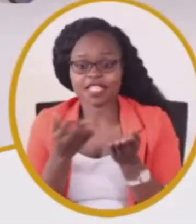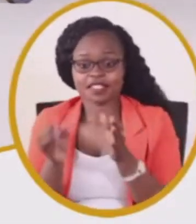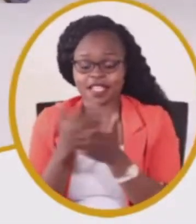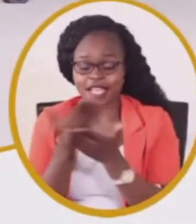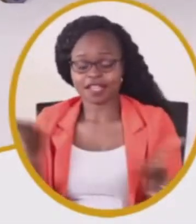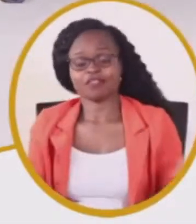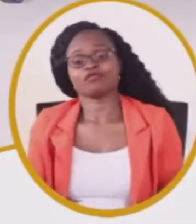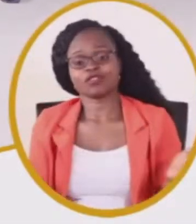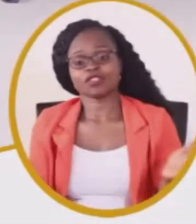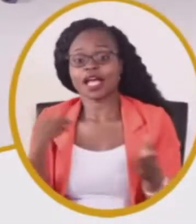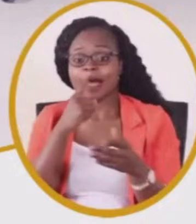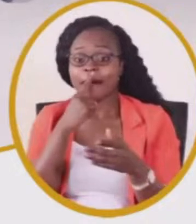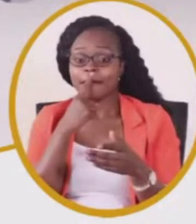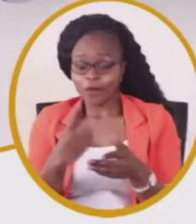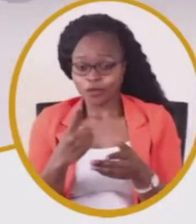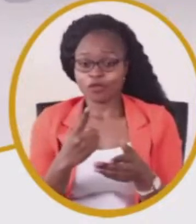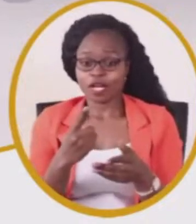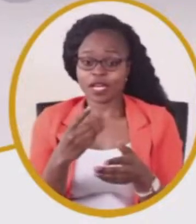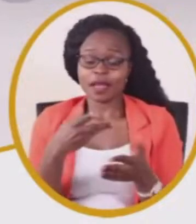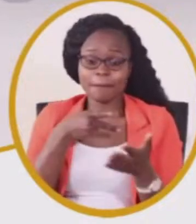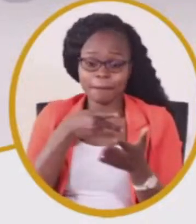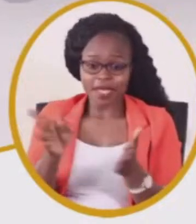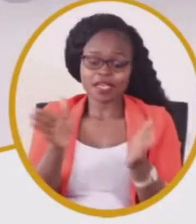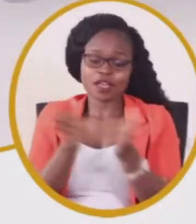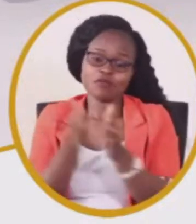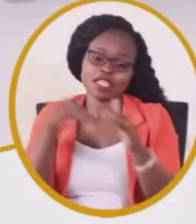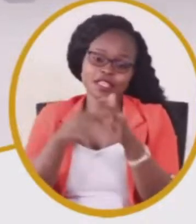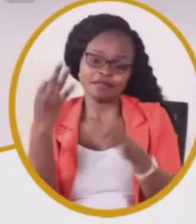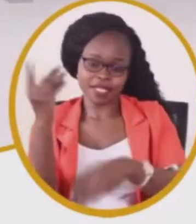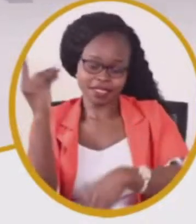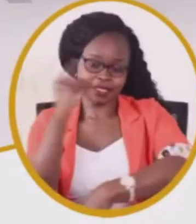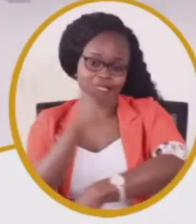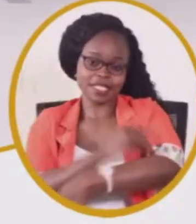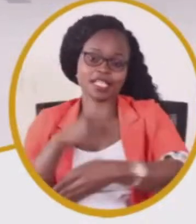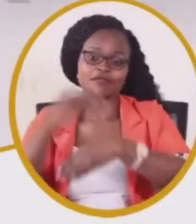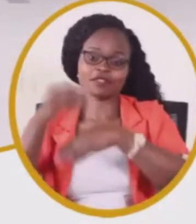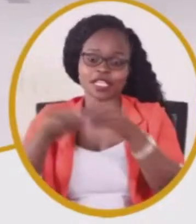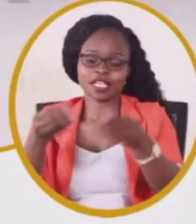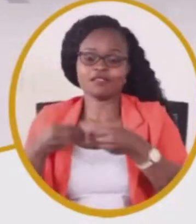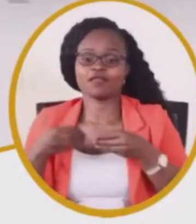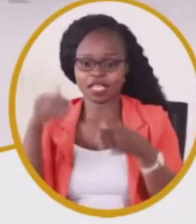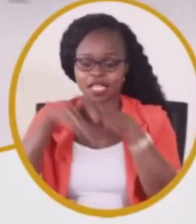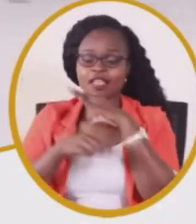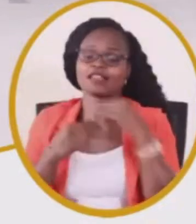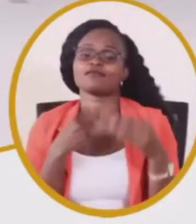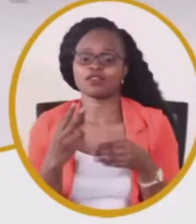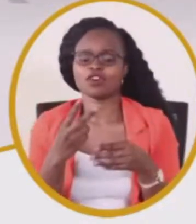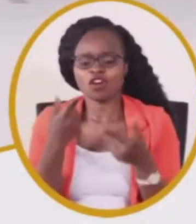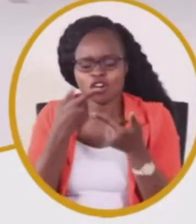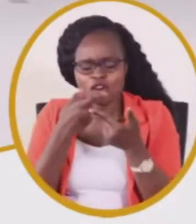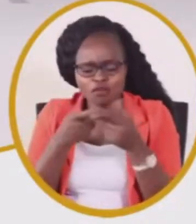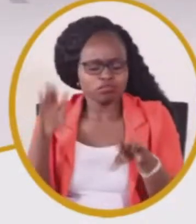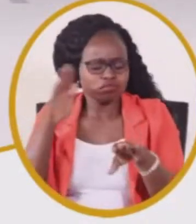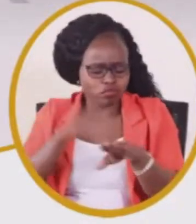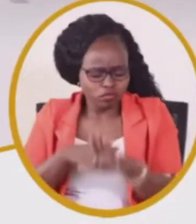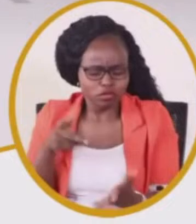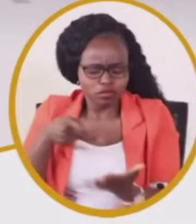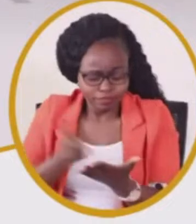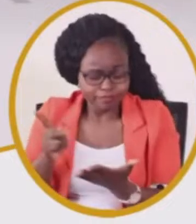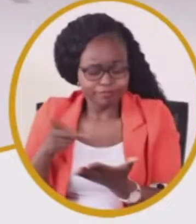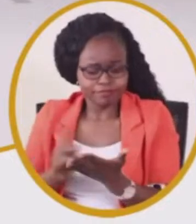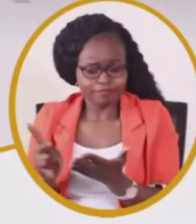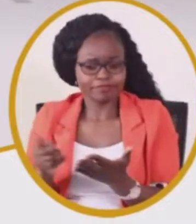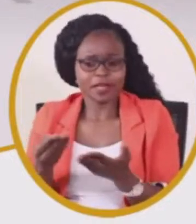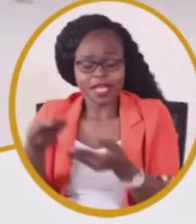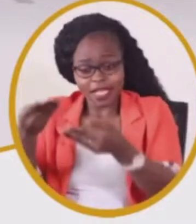shall pay them within 30 days of submitting their invoices. To facilitate prompt processing of payments,